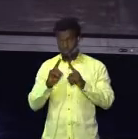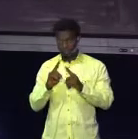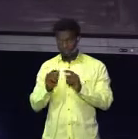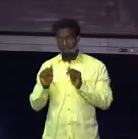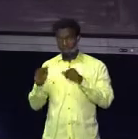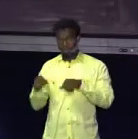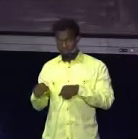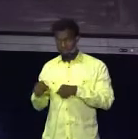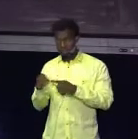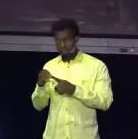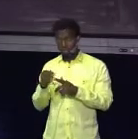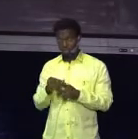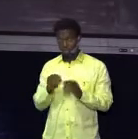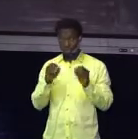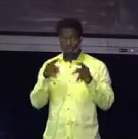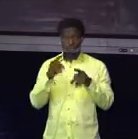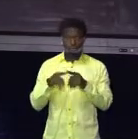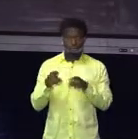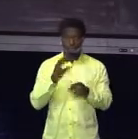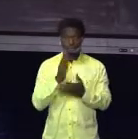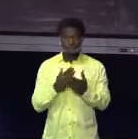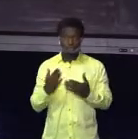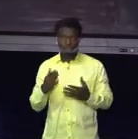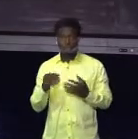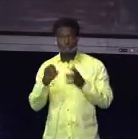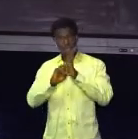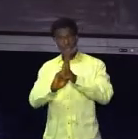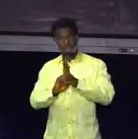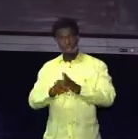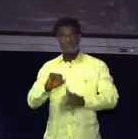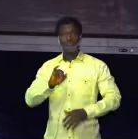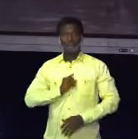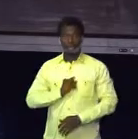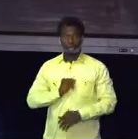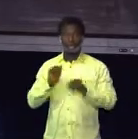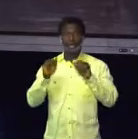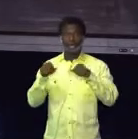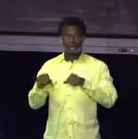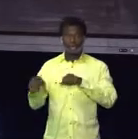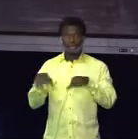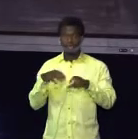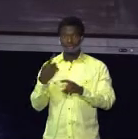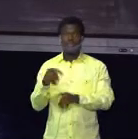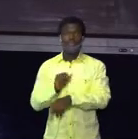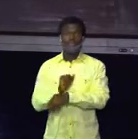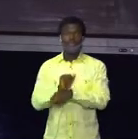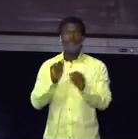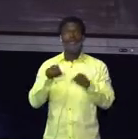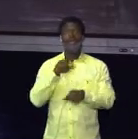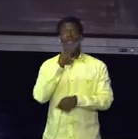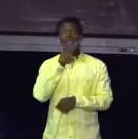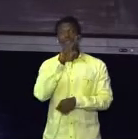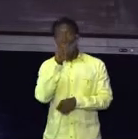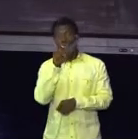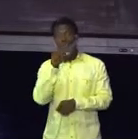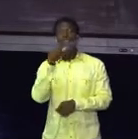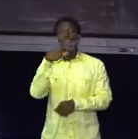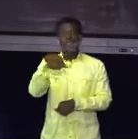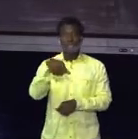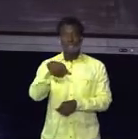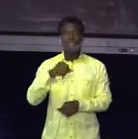the word can. For example, I can do the work. Can you? Yes, I can do the